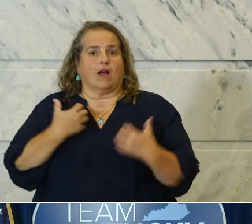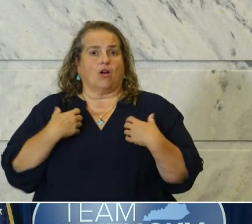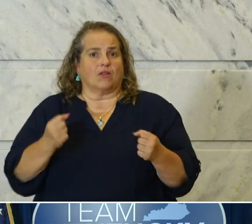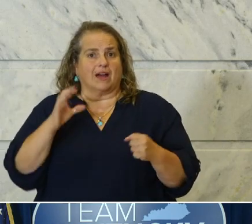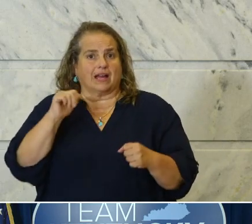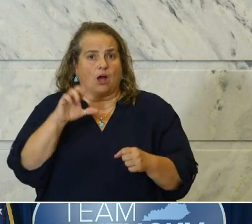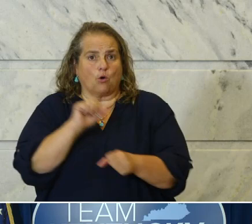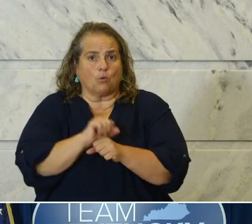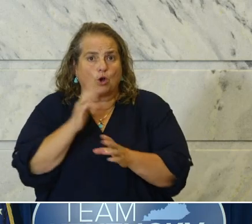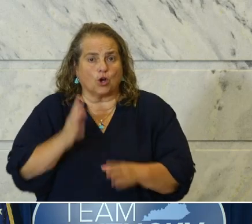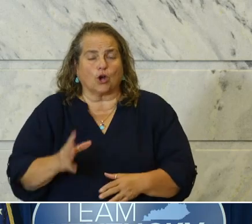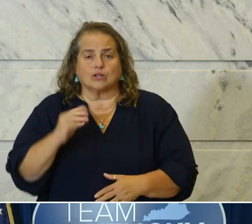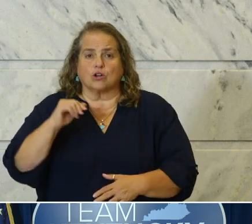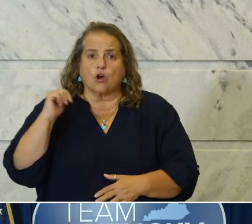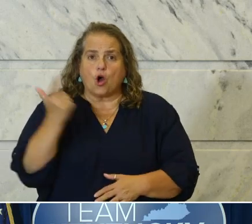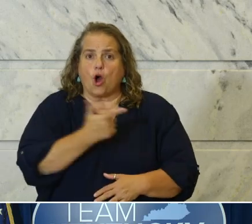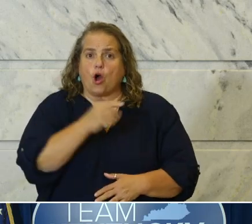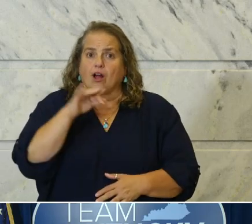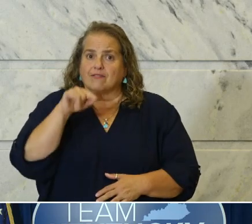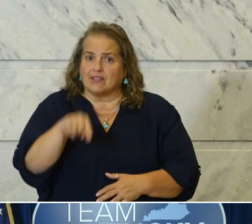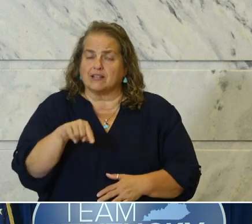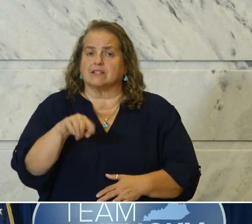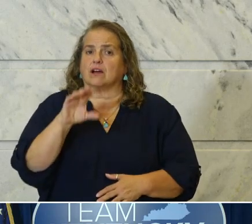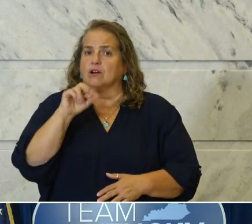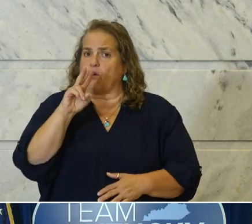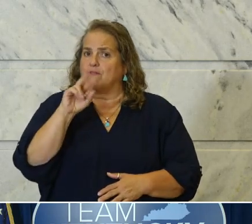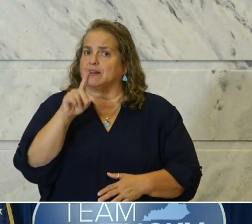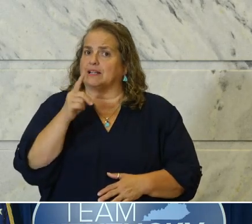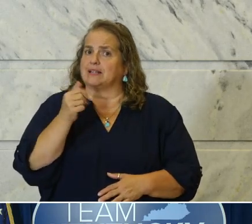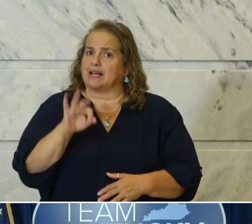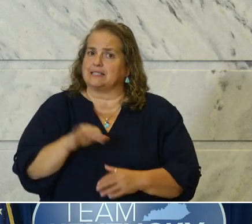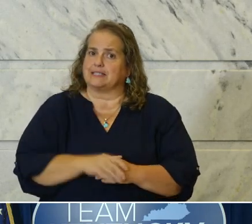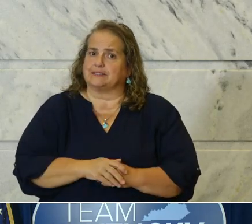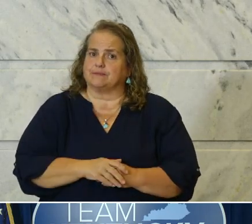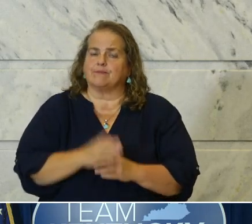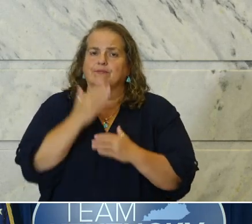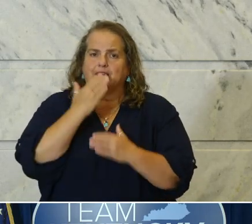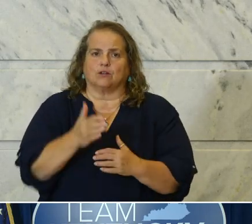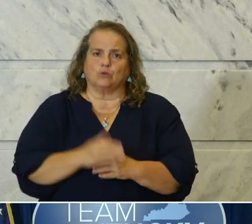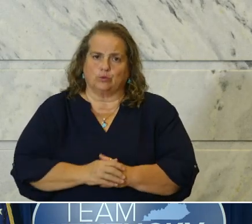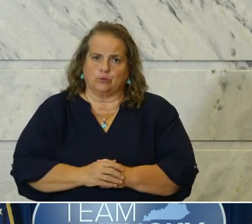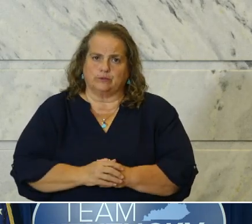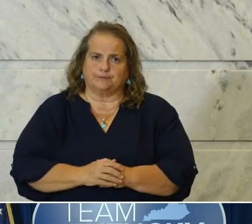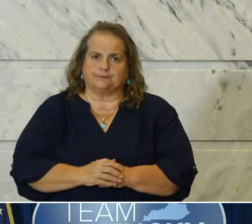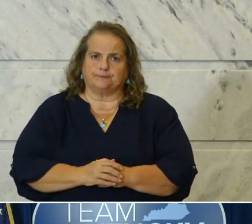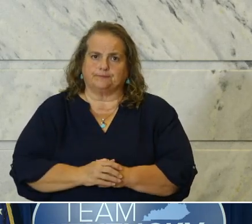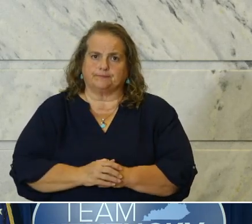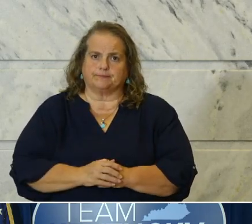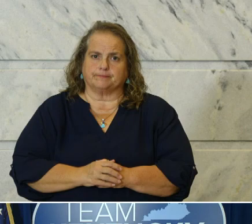workers and all of those affected by COVID-19. Thank you.